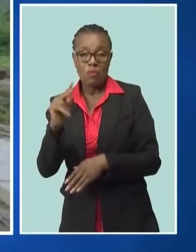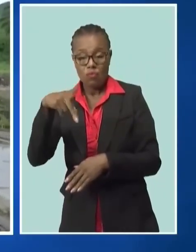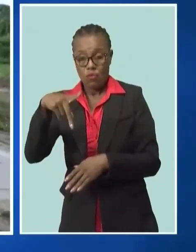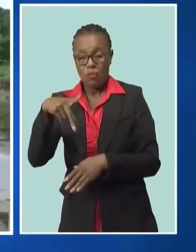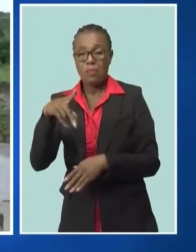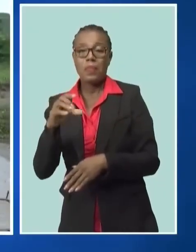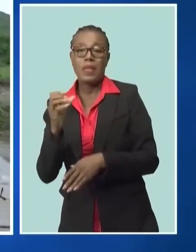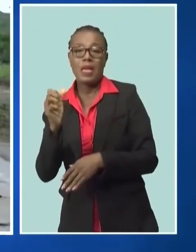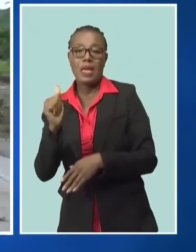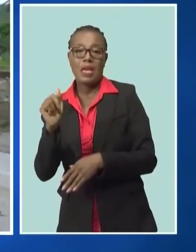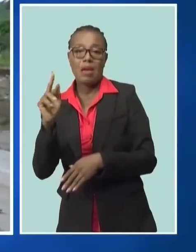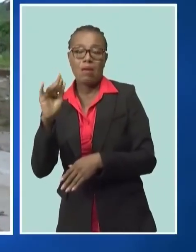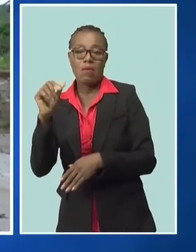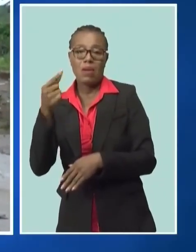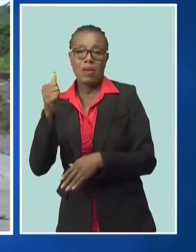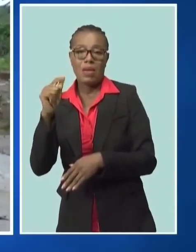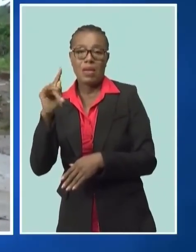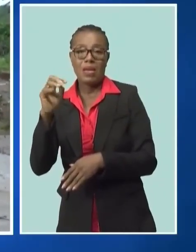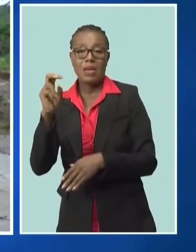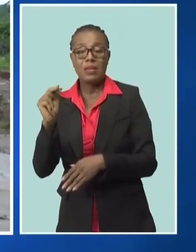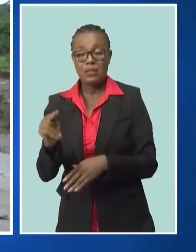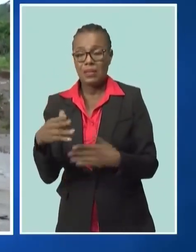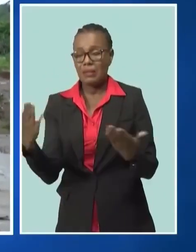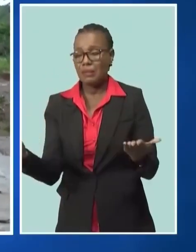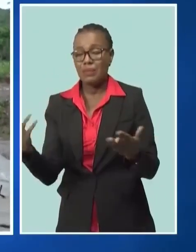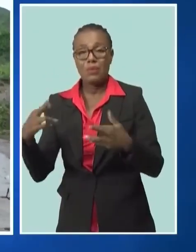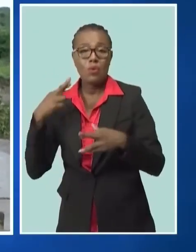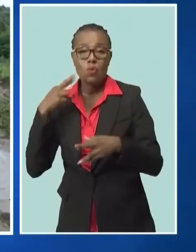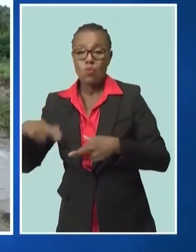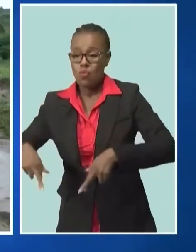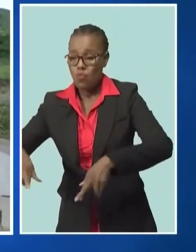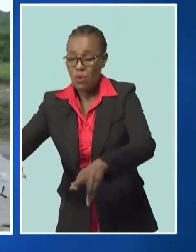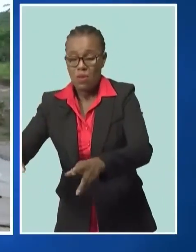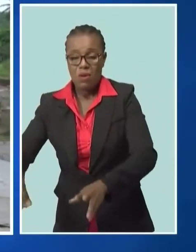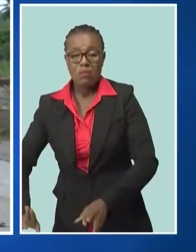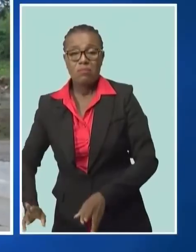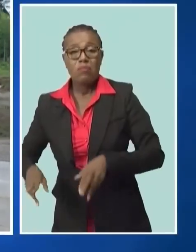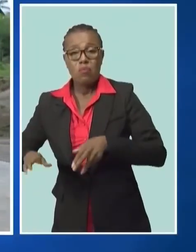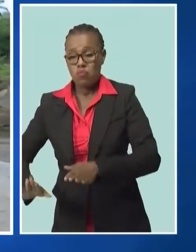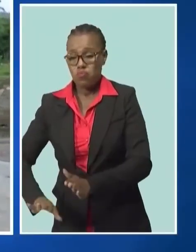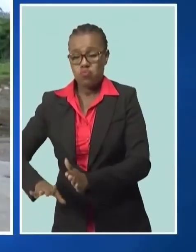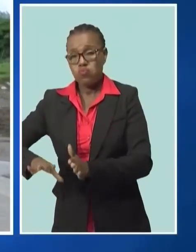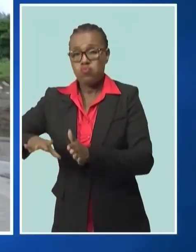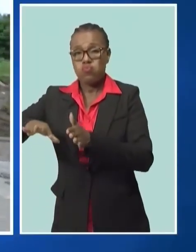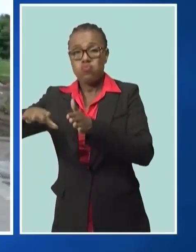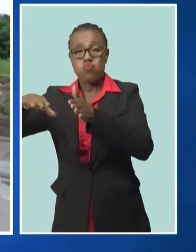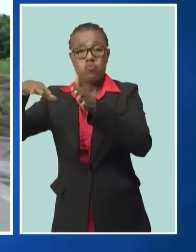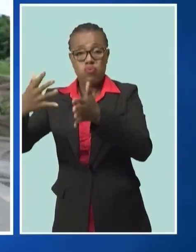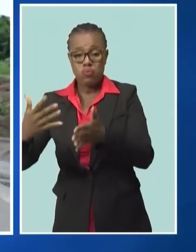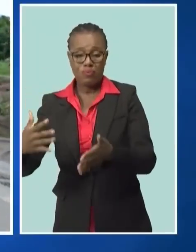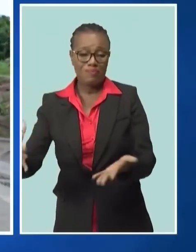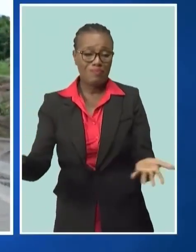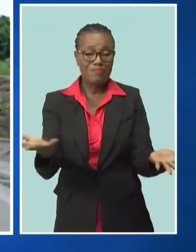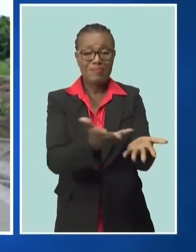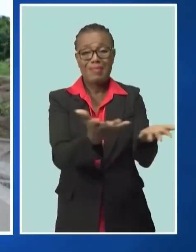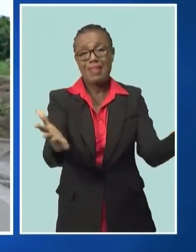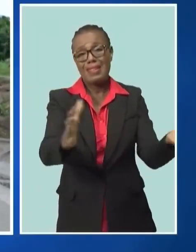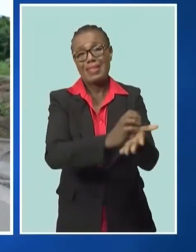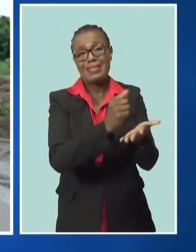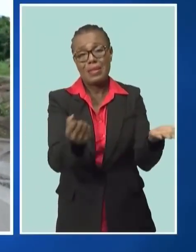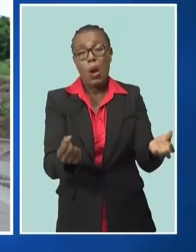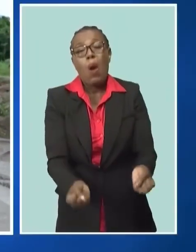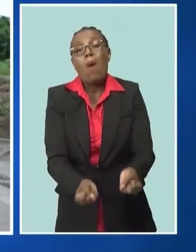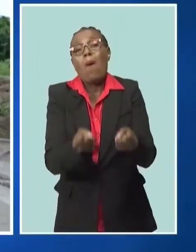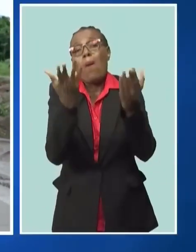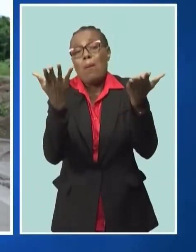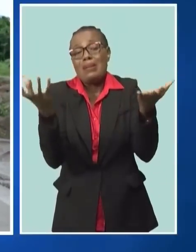up now going towards Long Pond. The river has taken away all my whole farming in terms of things. I can't put a figure to right